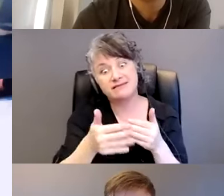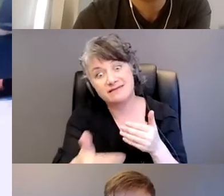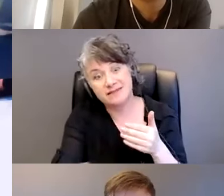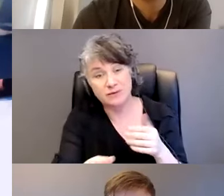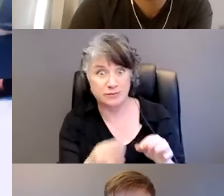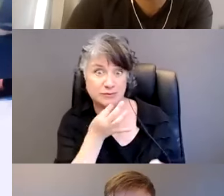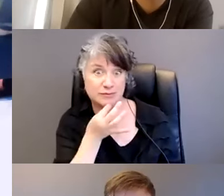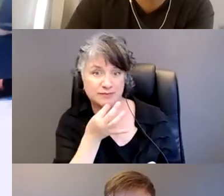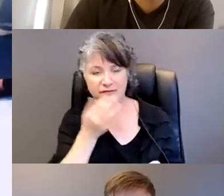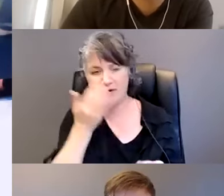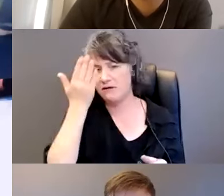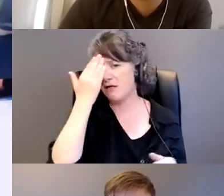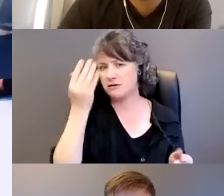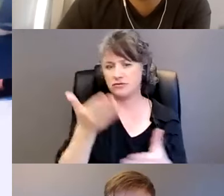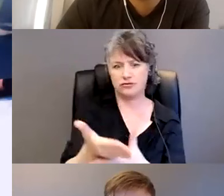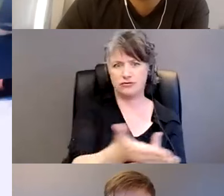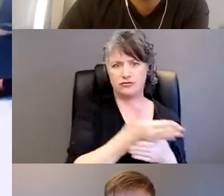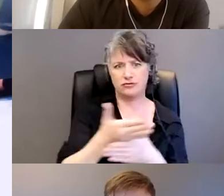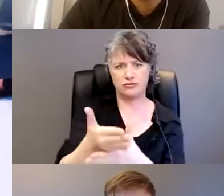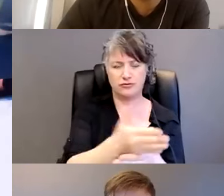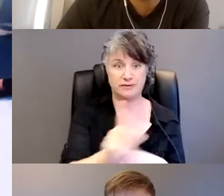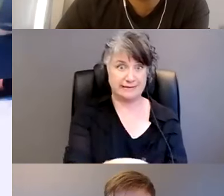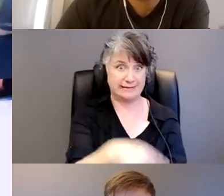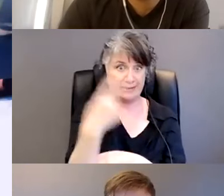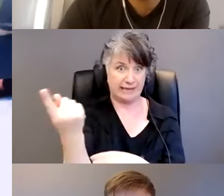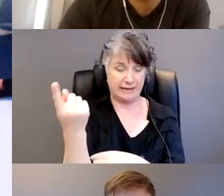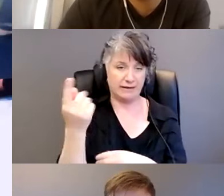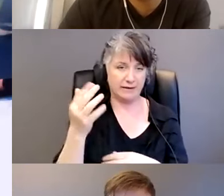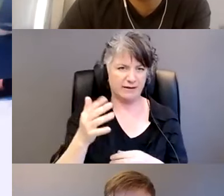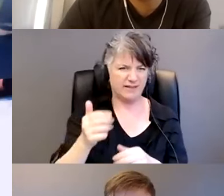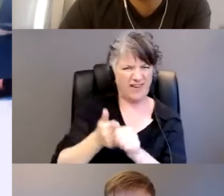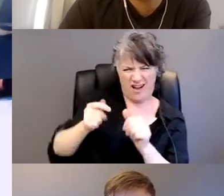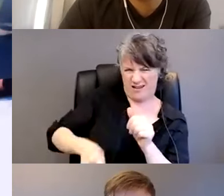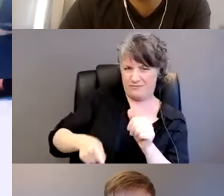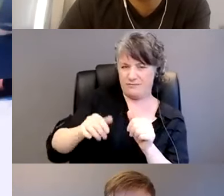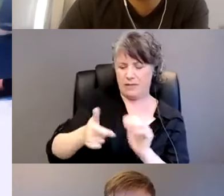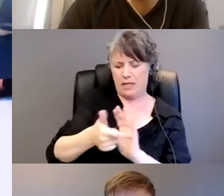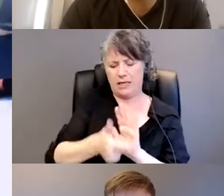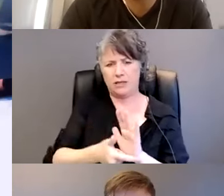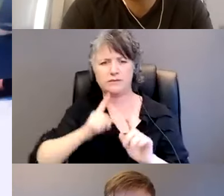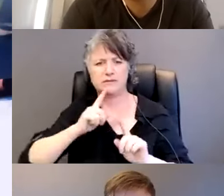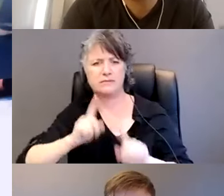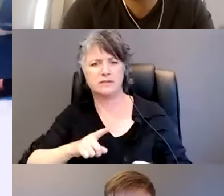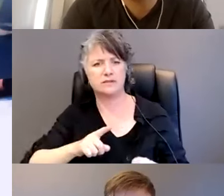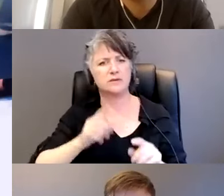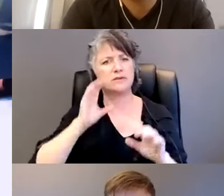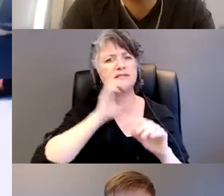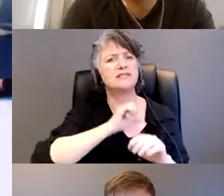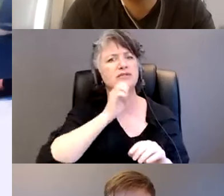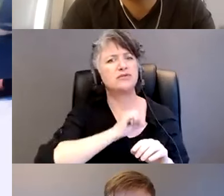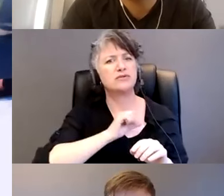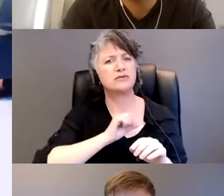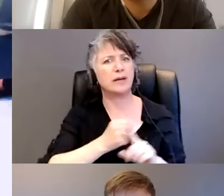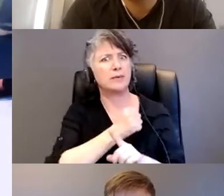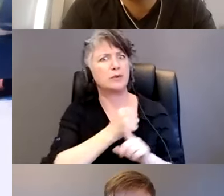have a knowledge exchange day coming up on, just even following up on our discussion today about the legal response to elder abuse. So we will again have a